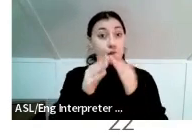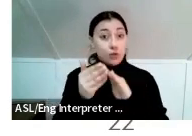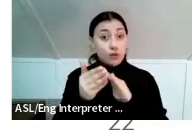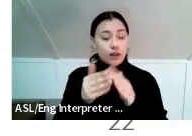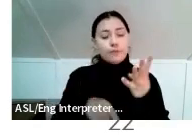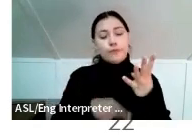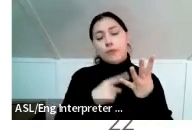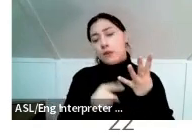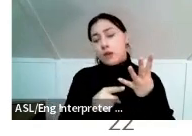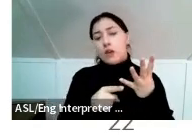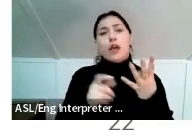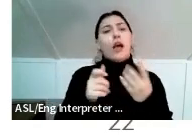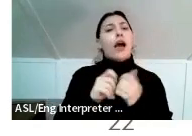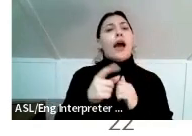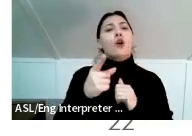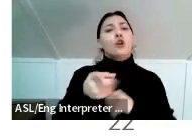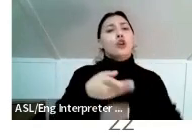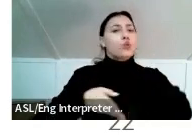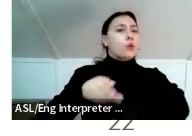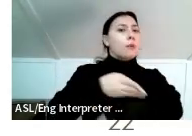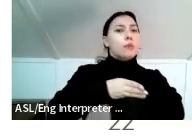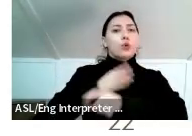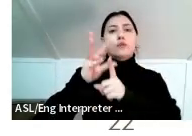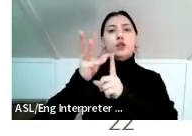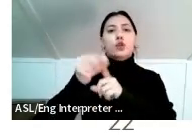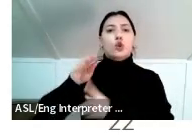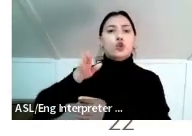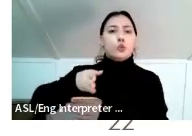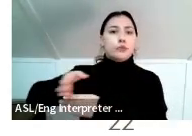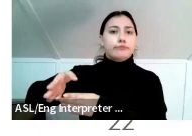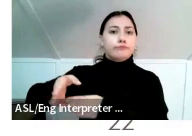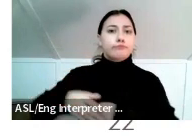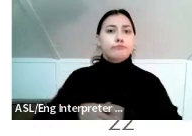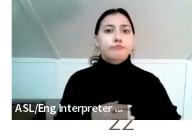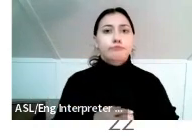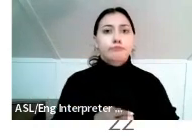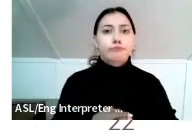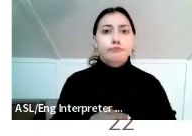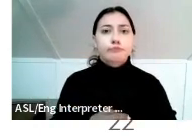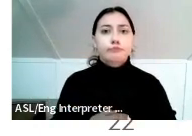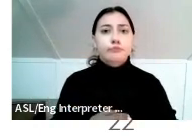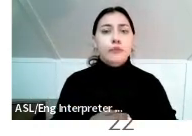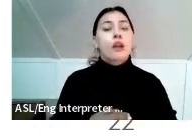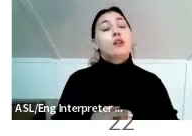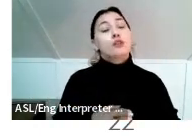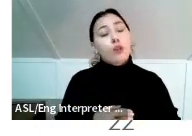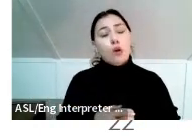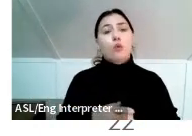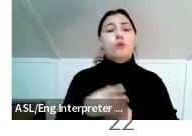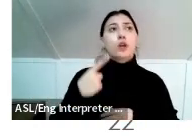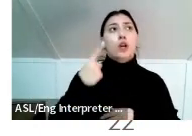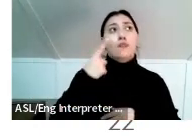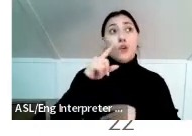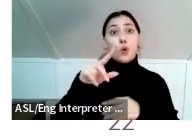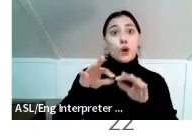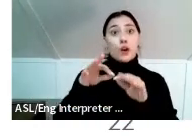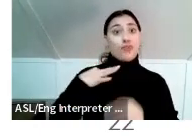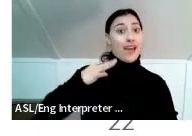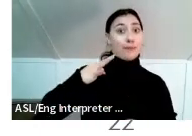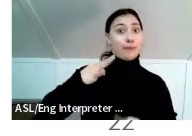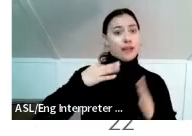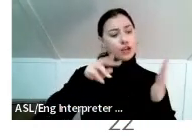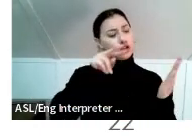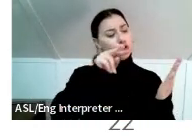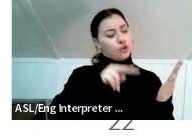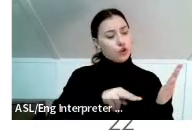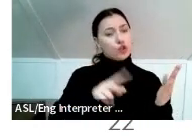the applicant advance the cultural sector? Now, there, when you get into the application, you'll be able to see the questions